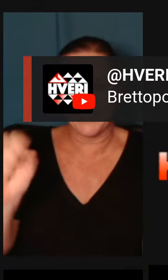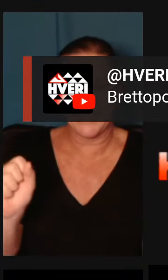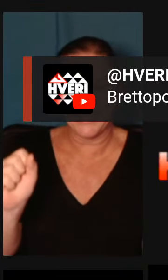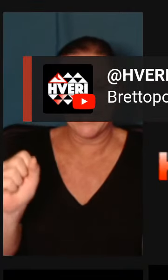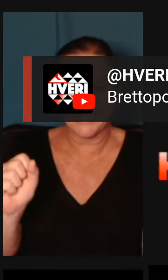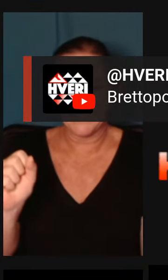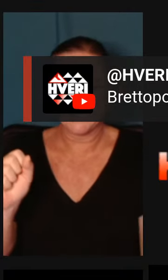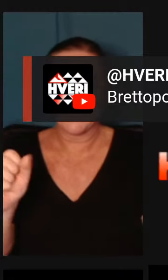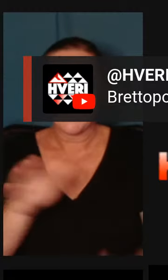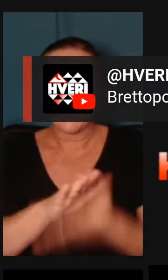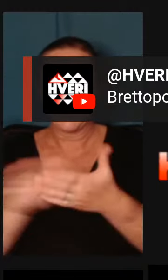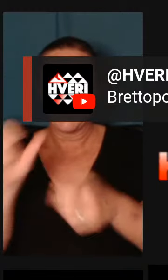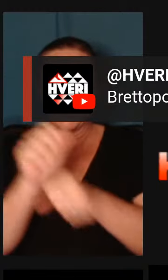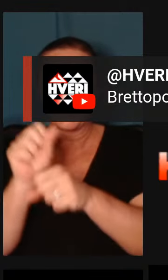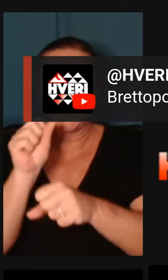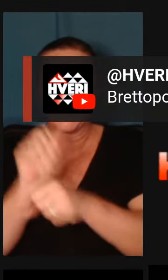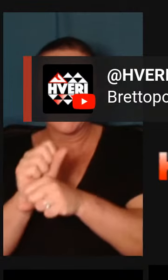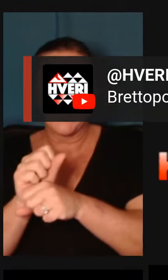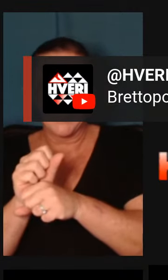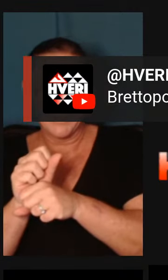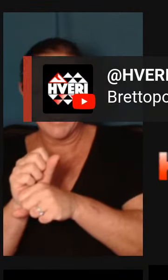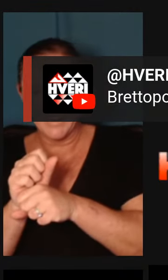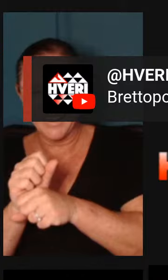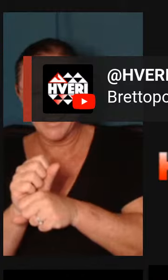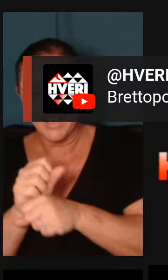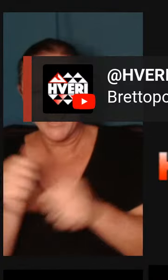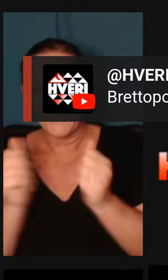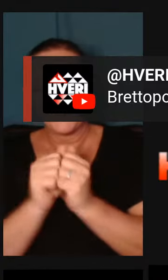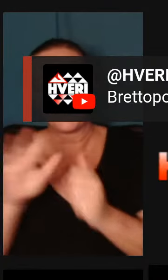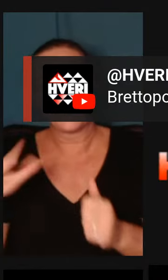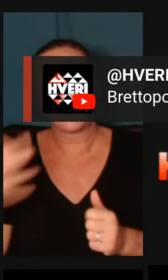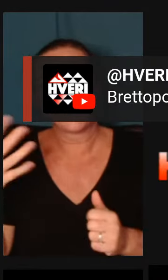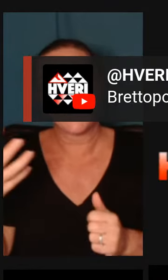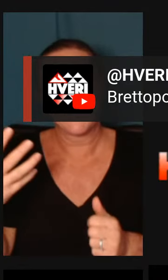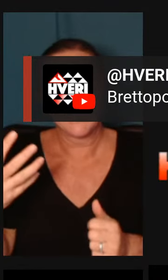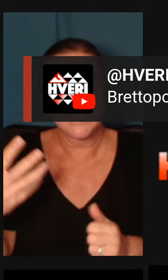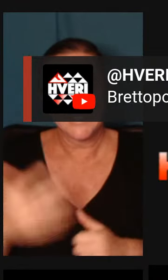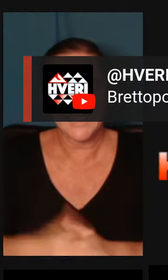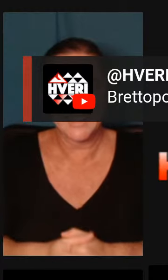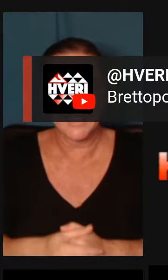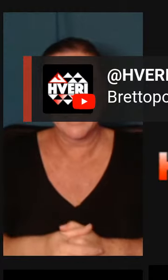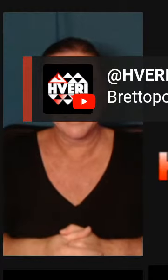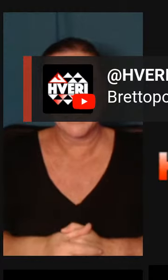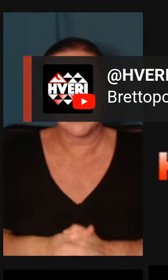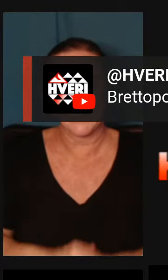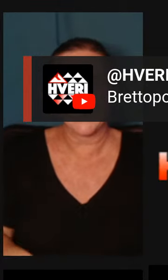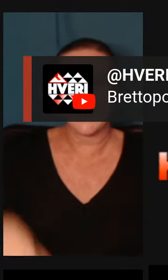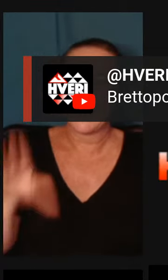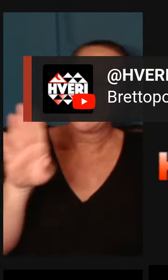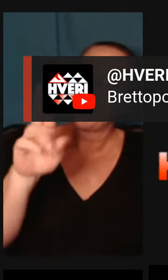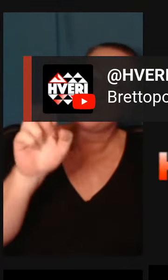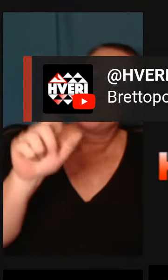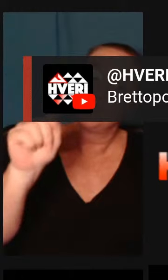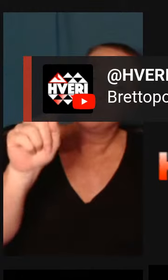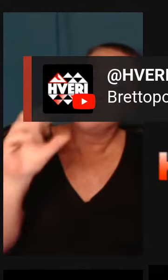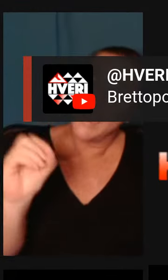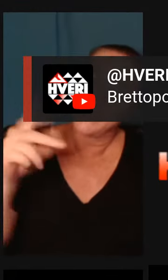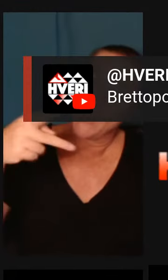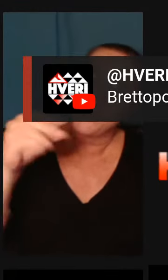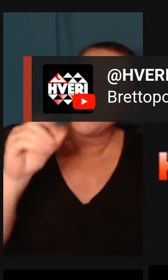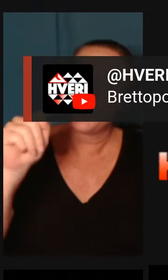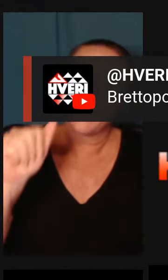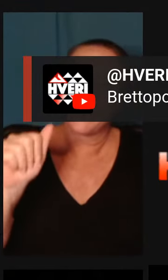Nice work. We'll take $5 donation. I appreciate this. Carrie, let's see that. Yeah, that's the